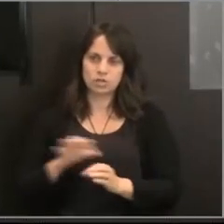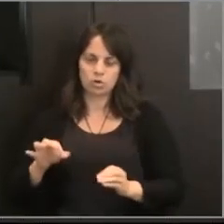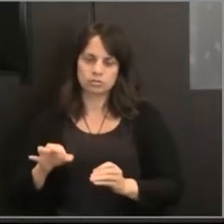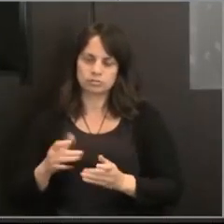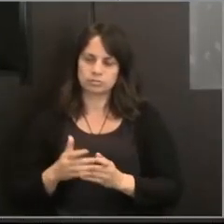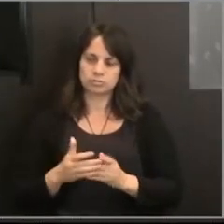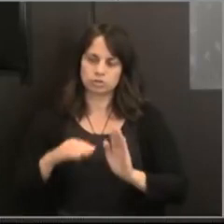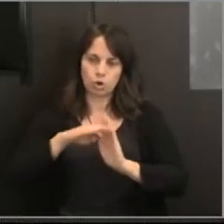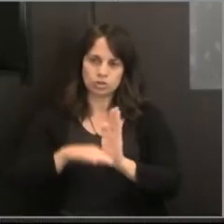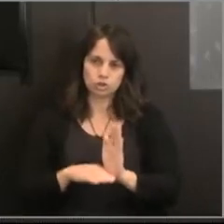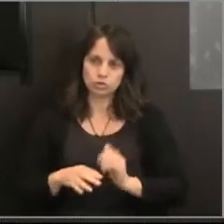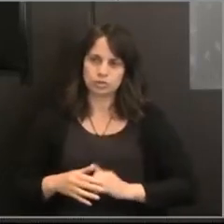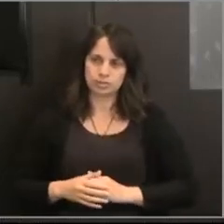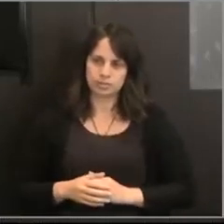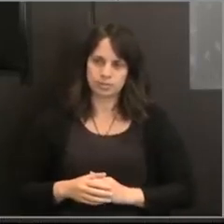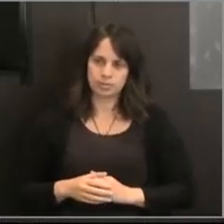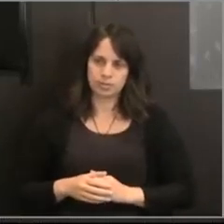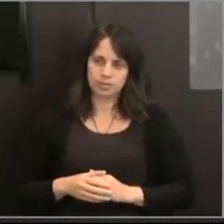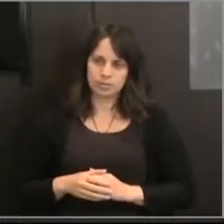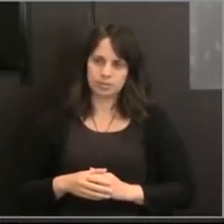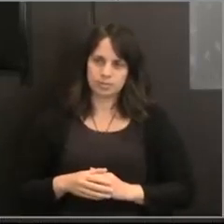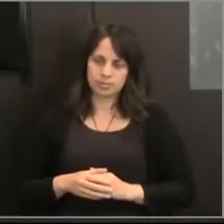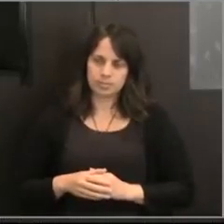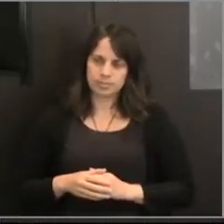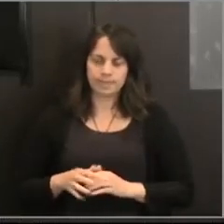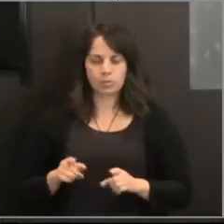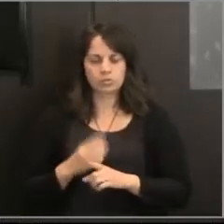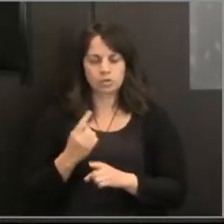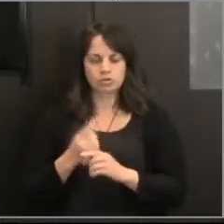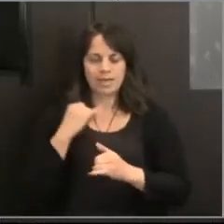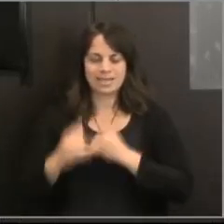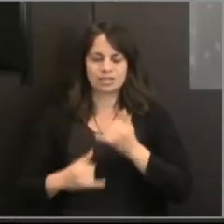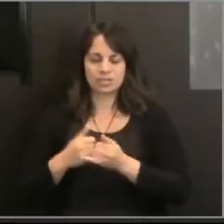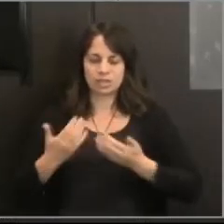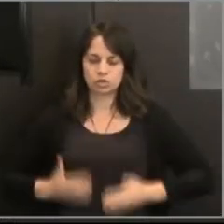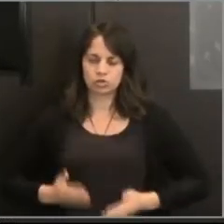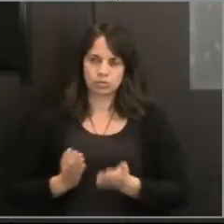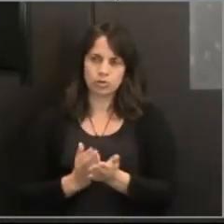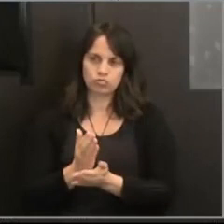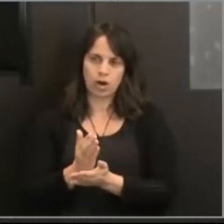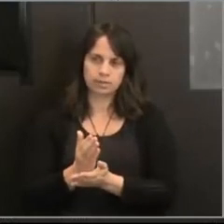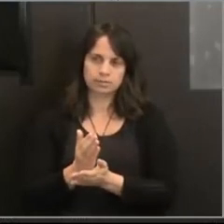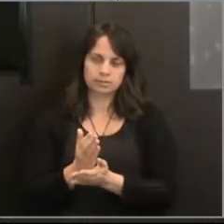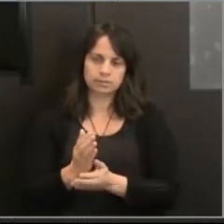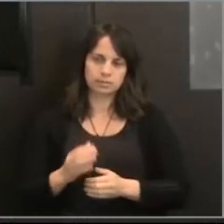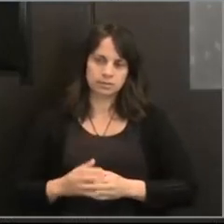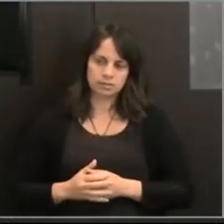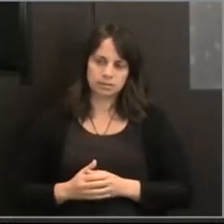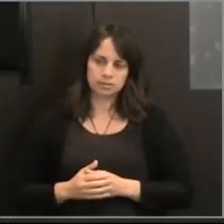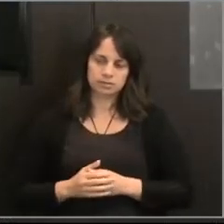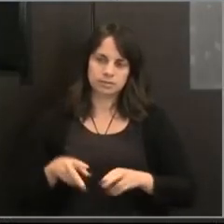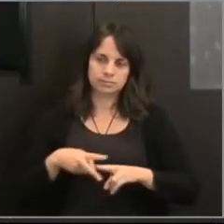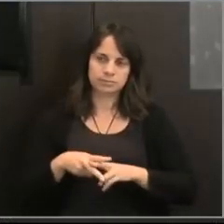And alongside that, talk about the various international human rights instruments. Is there a tension between